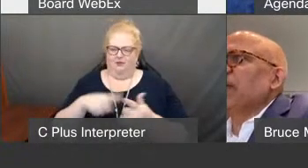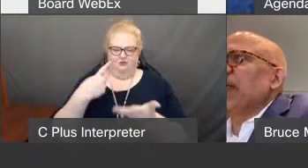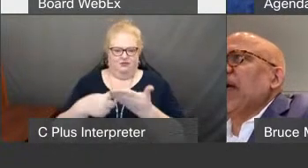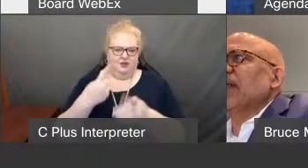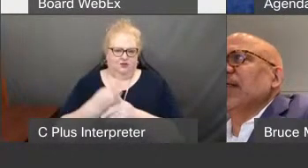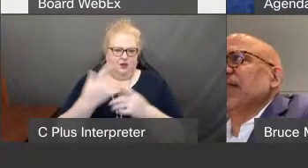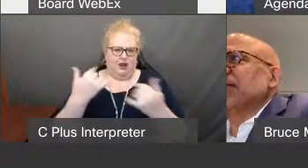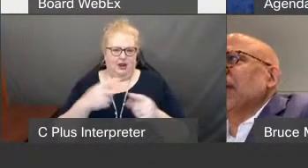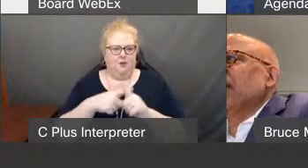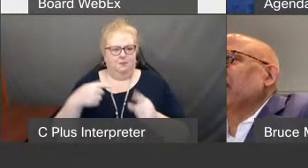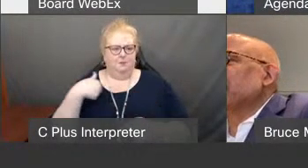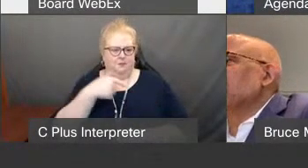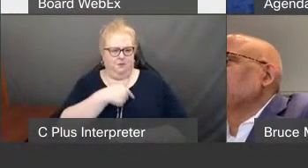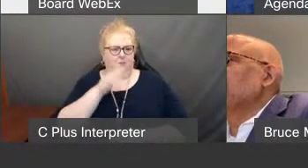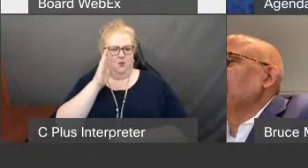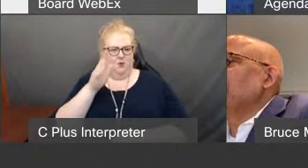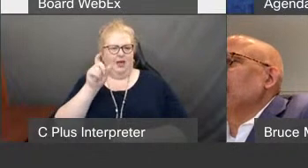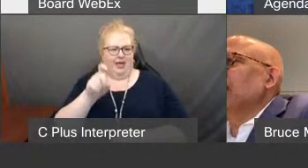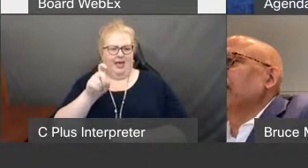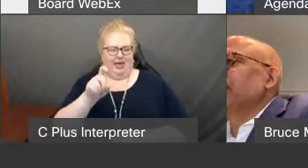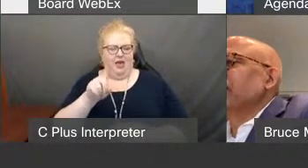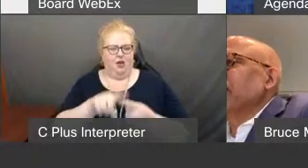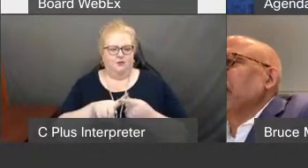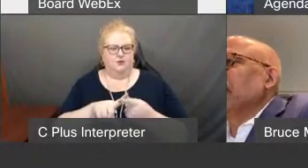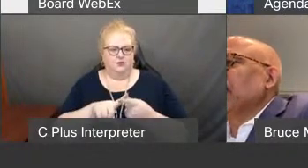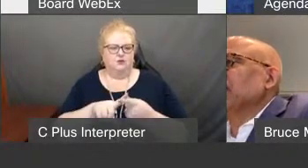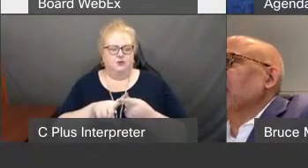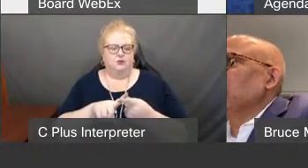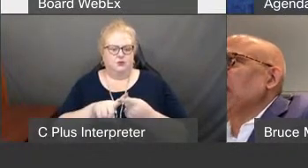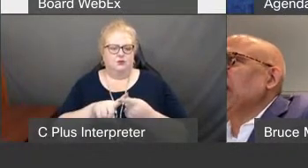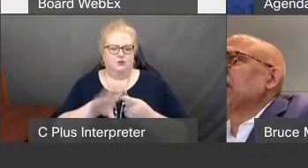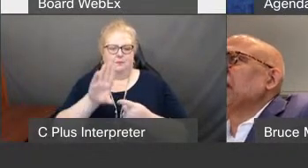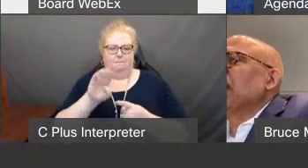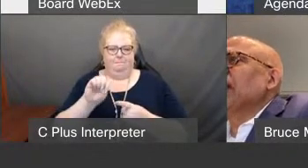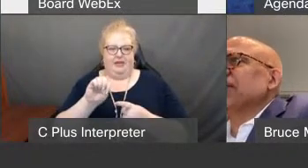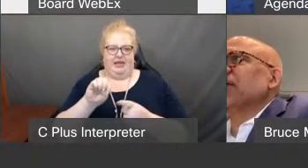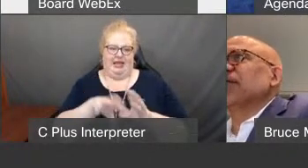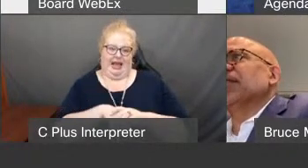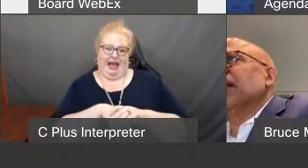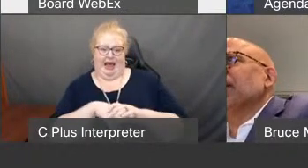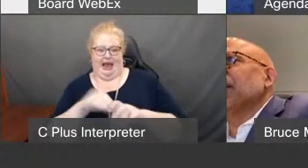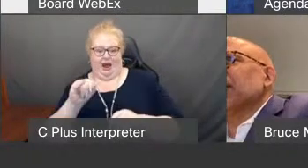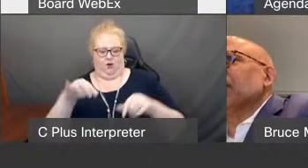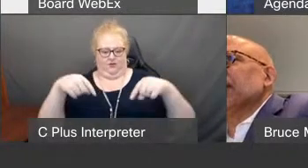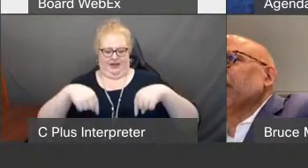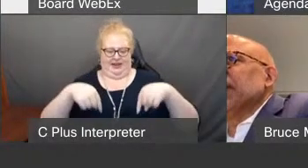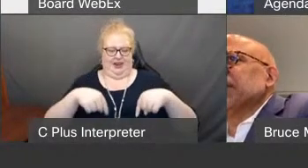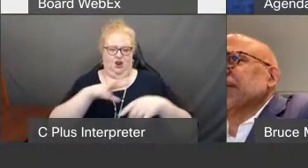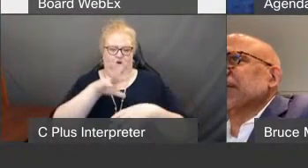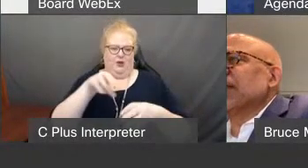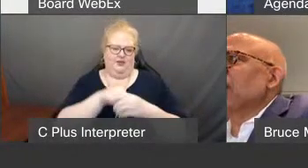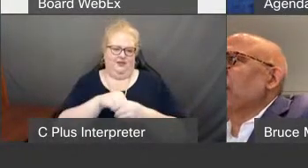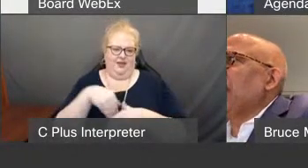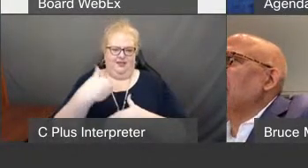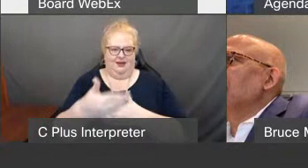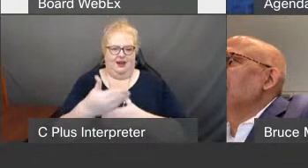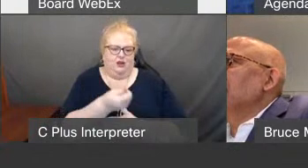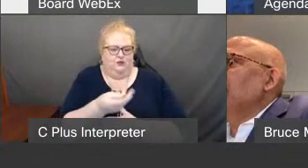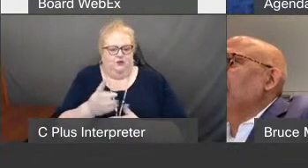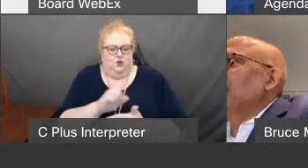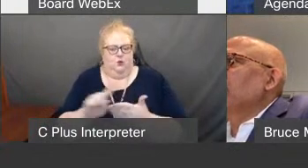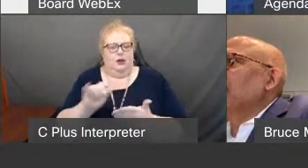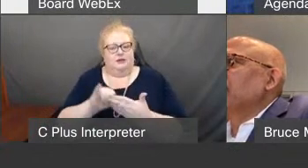going to have to be out of this facility in the next few weeks. That's a good thing because it means business is coming